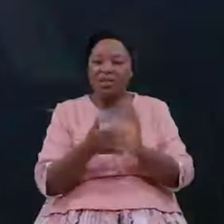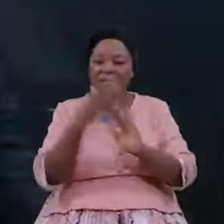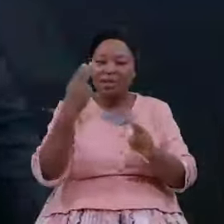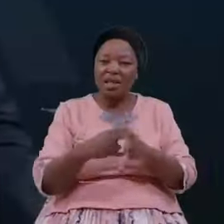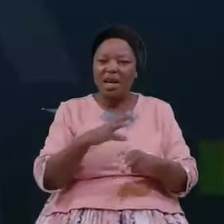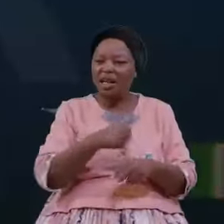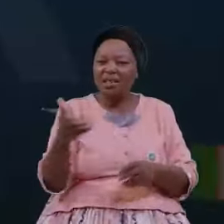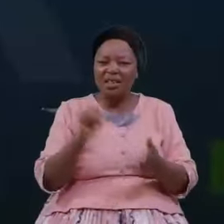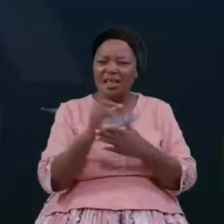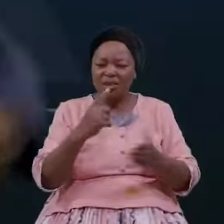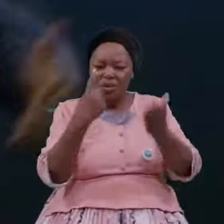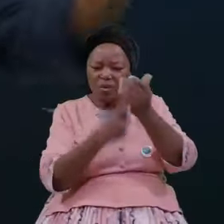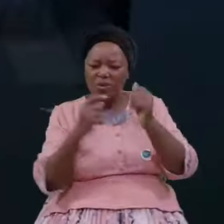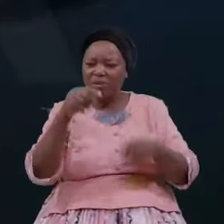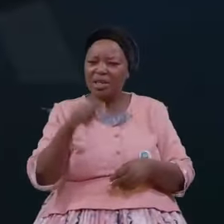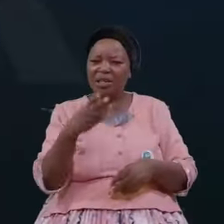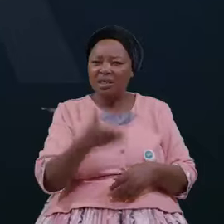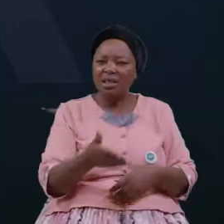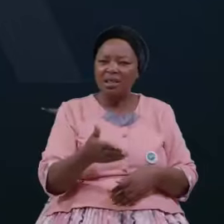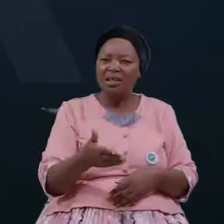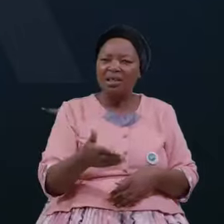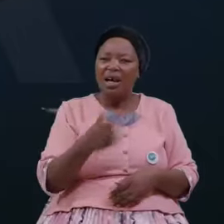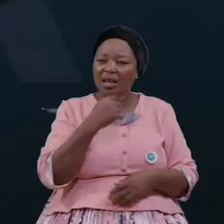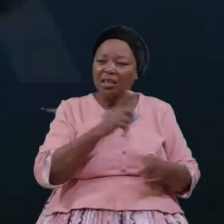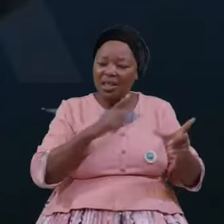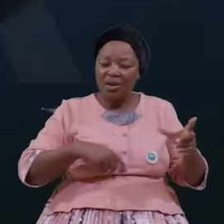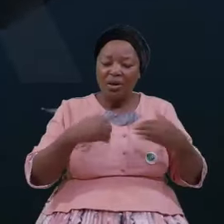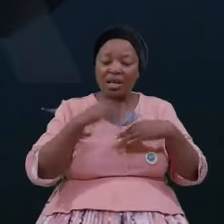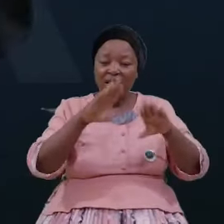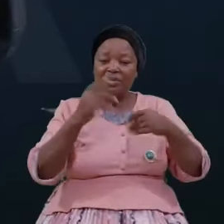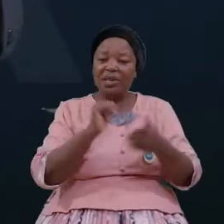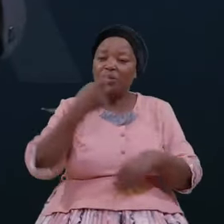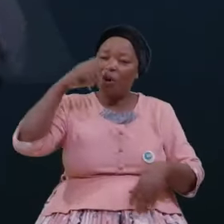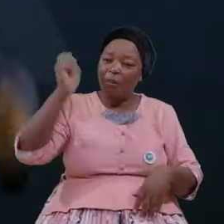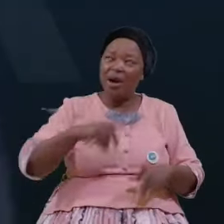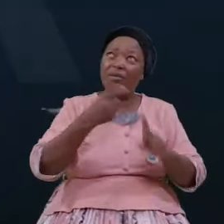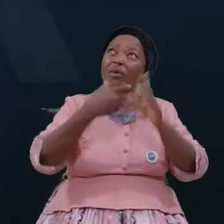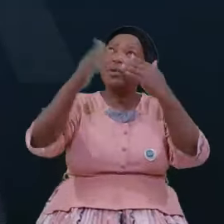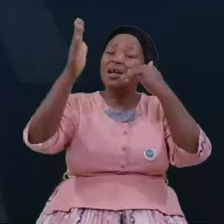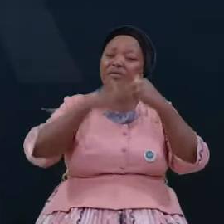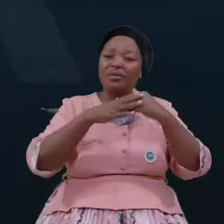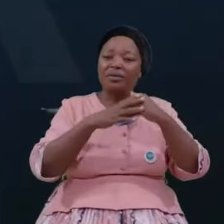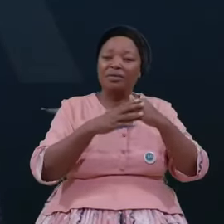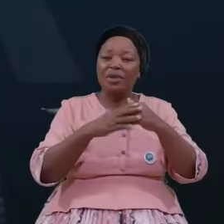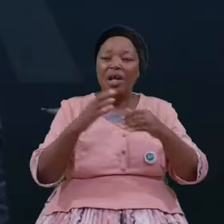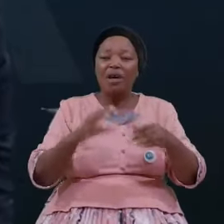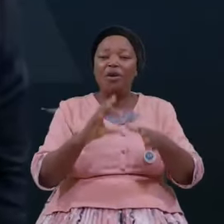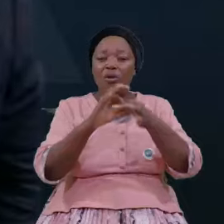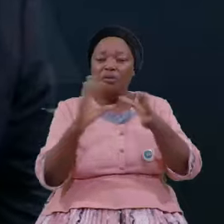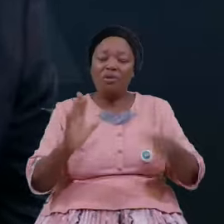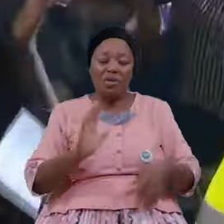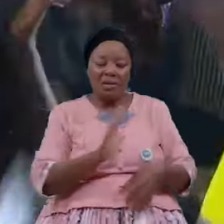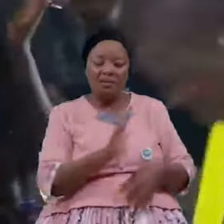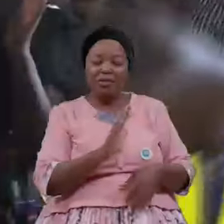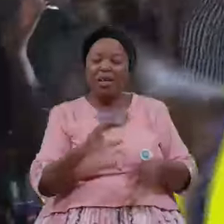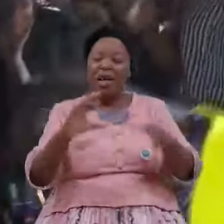you down, the Lord has given the decree from heaven. Loose him. Loose